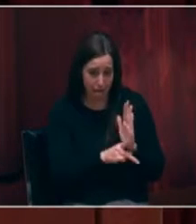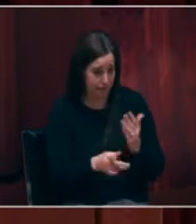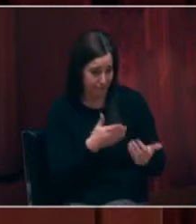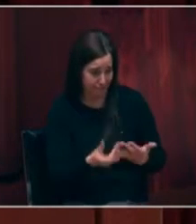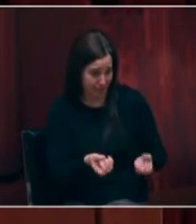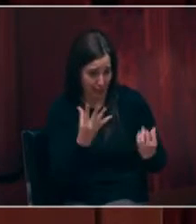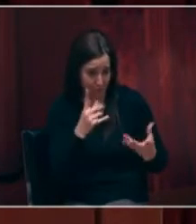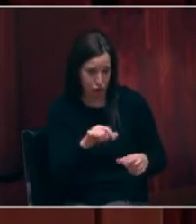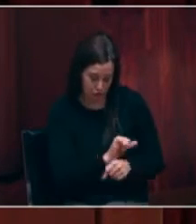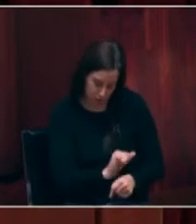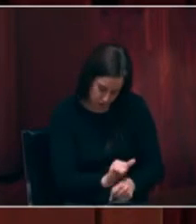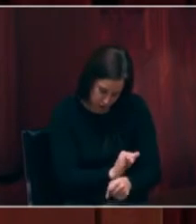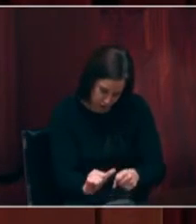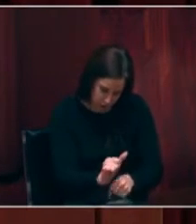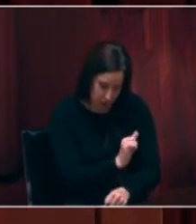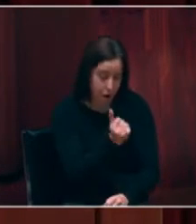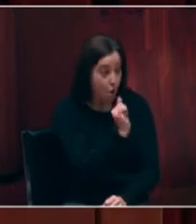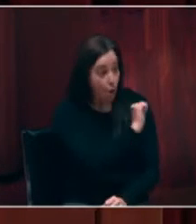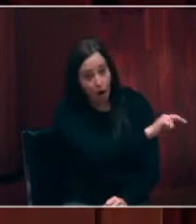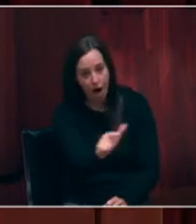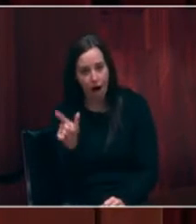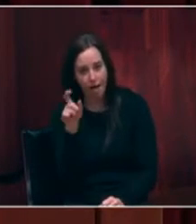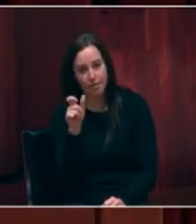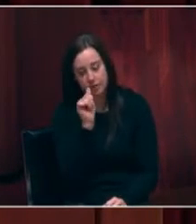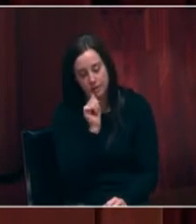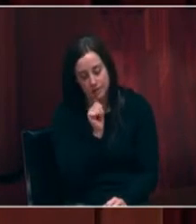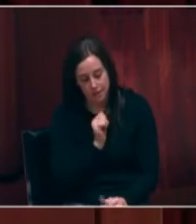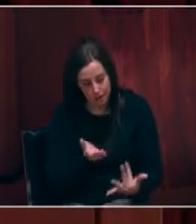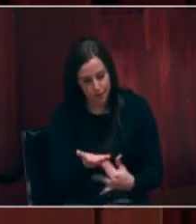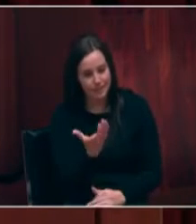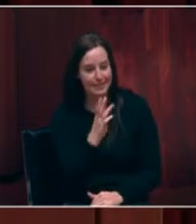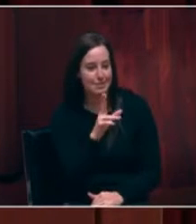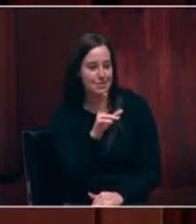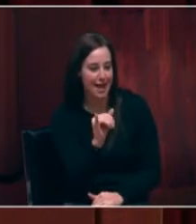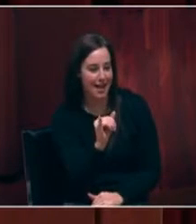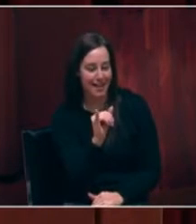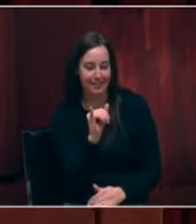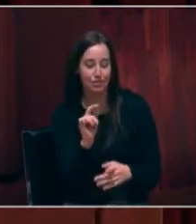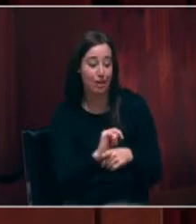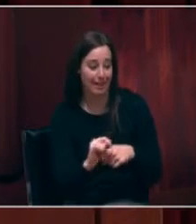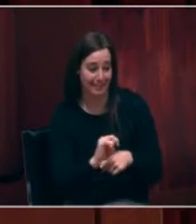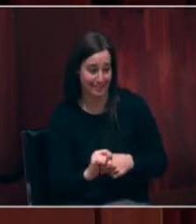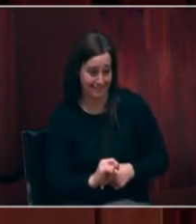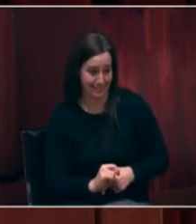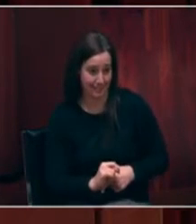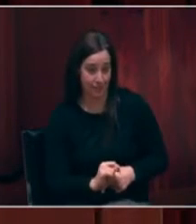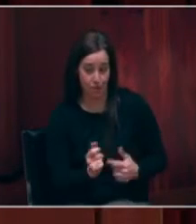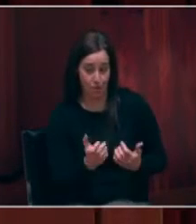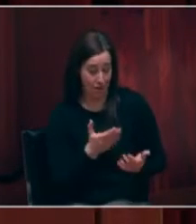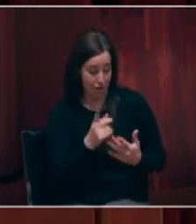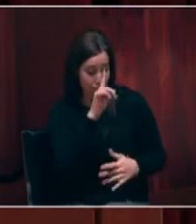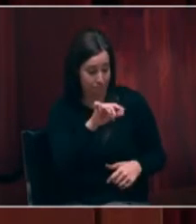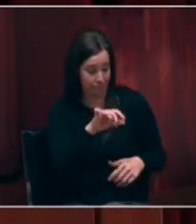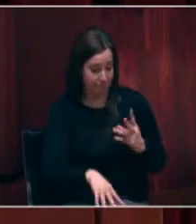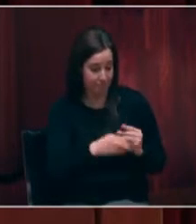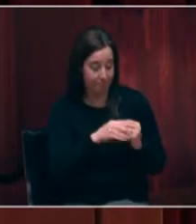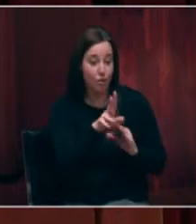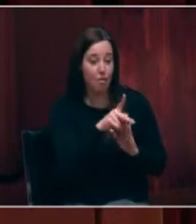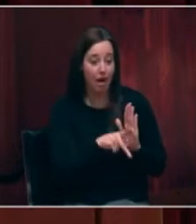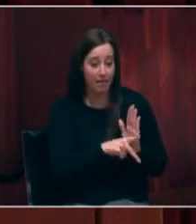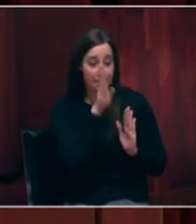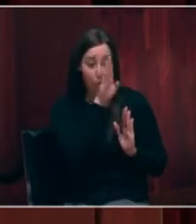have to suffer through CUI training. So keep that in mind, that whatever you put in your policy will make it to training, and then we actually make the